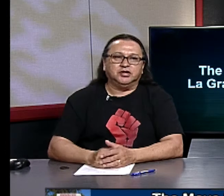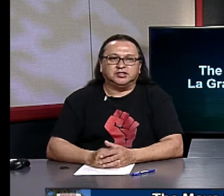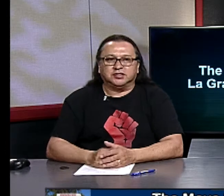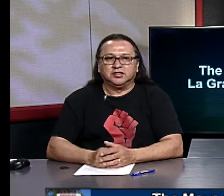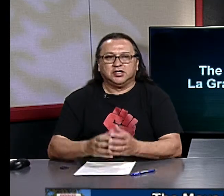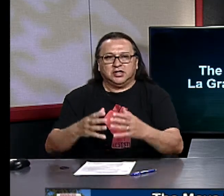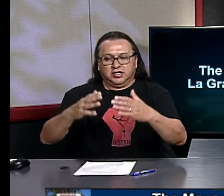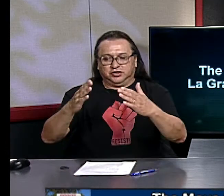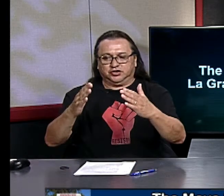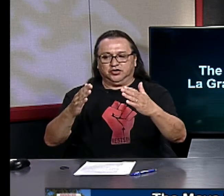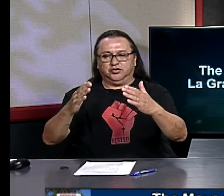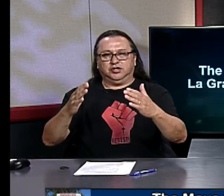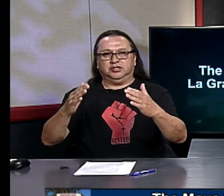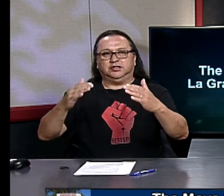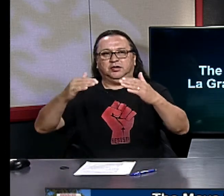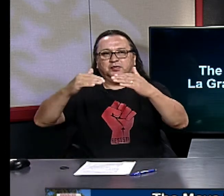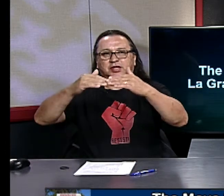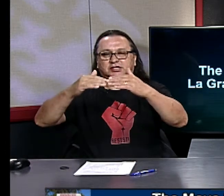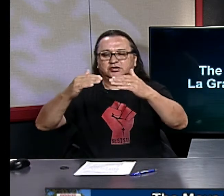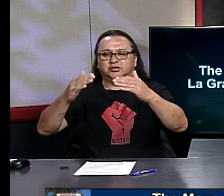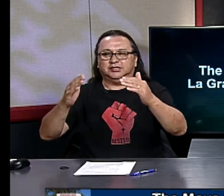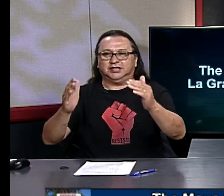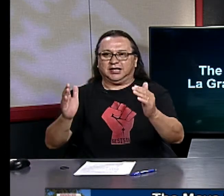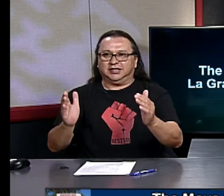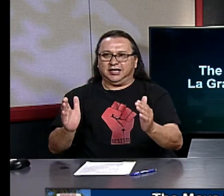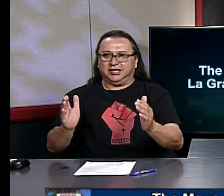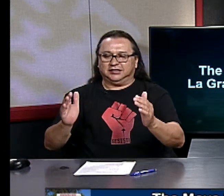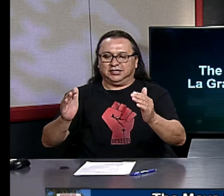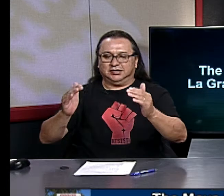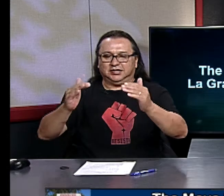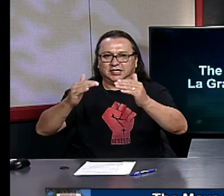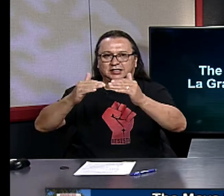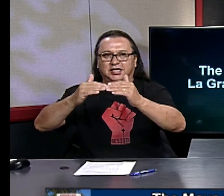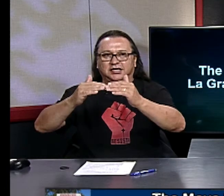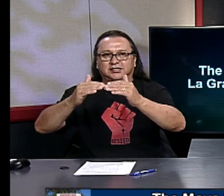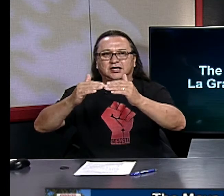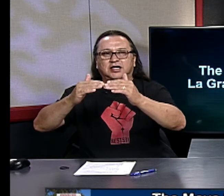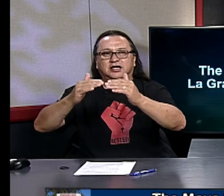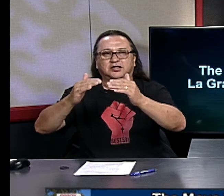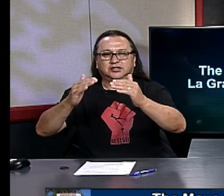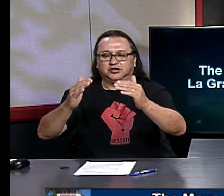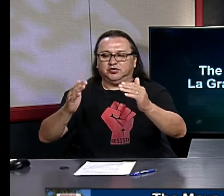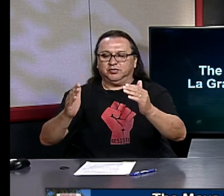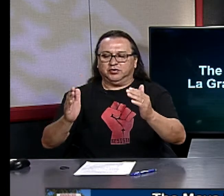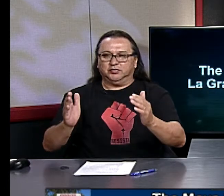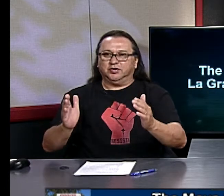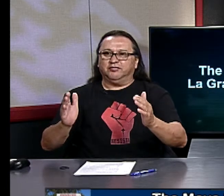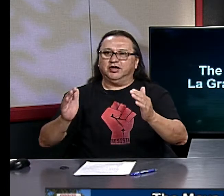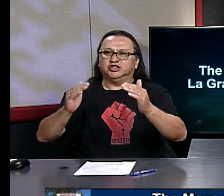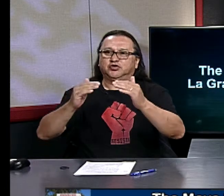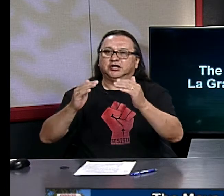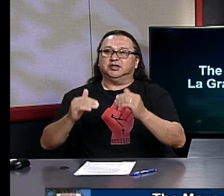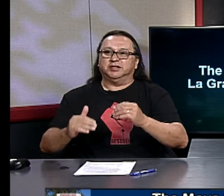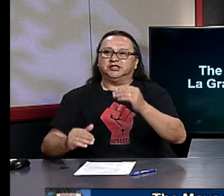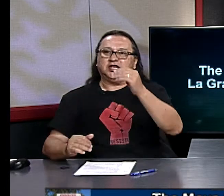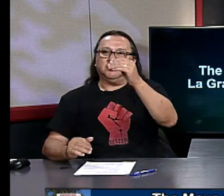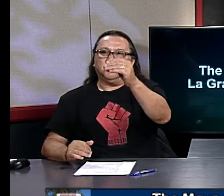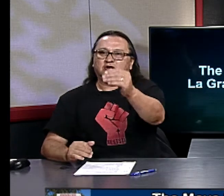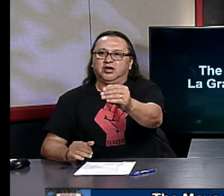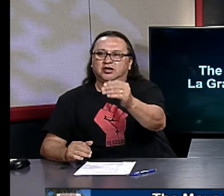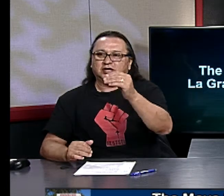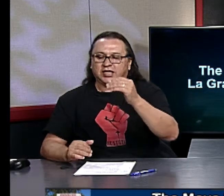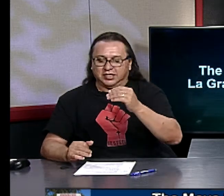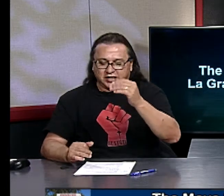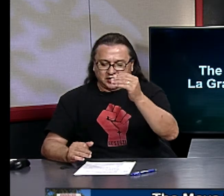Mississippian region. So it's a place known as Zacatecas. And in Zacatecas, this is what will eventually the Mexica